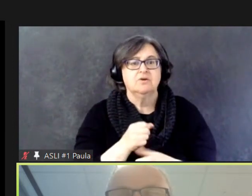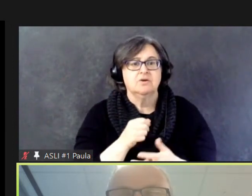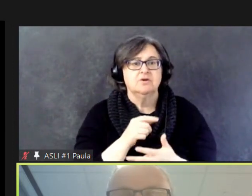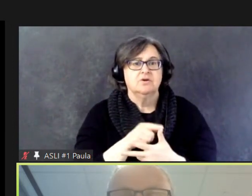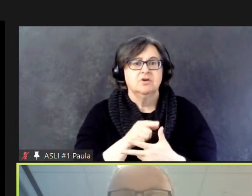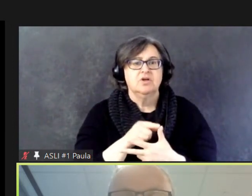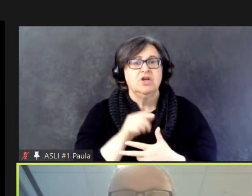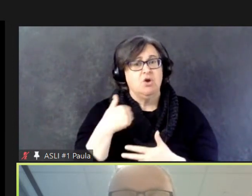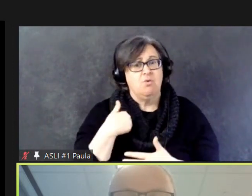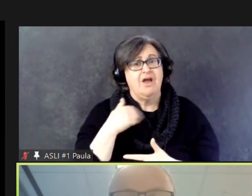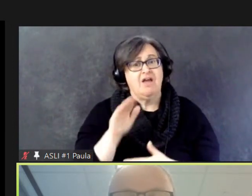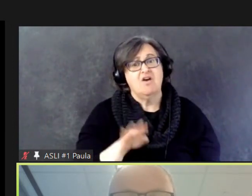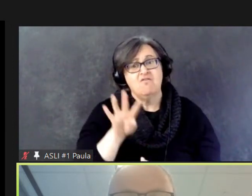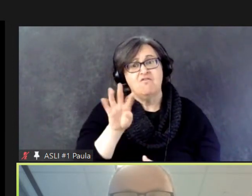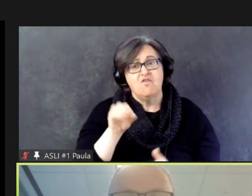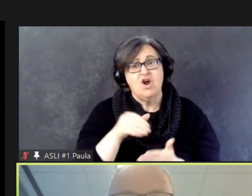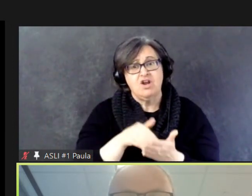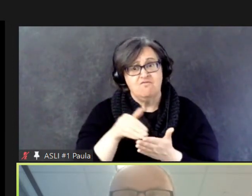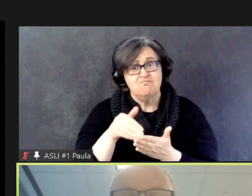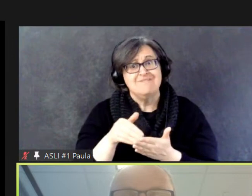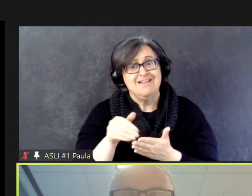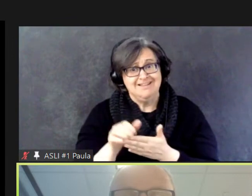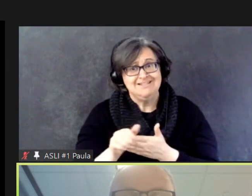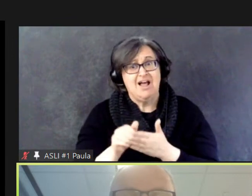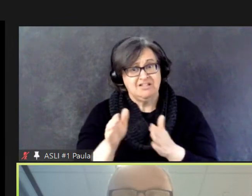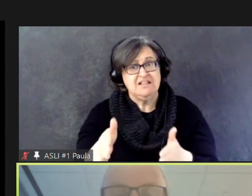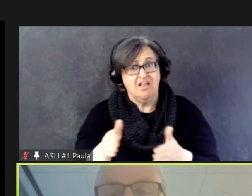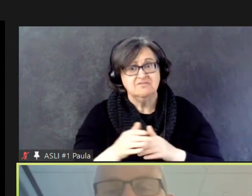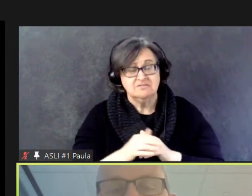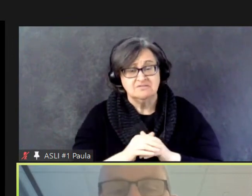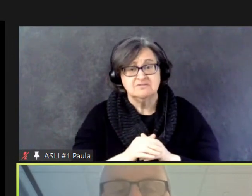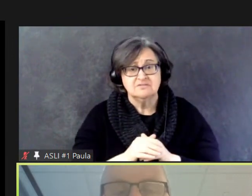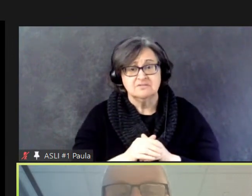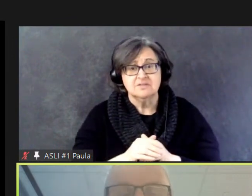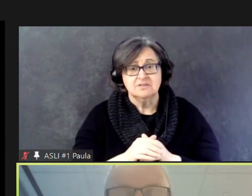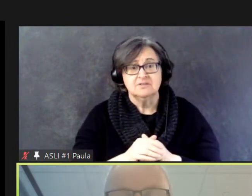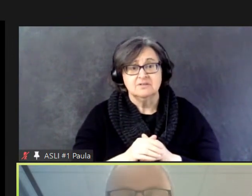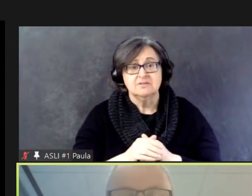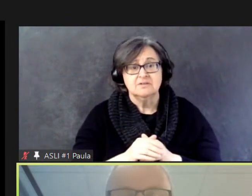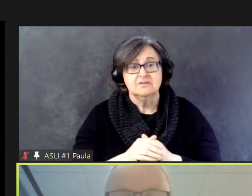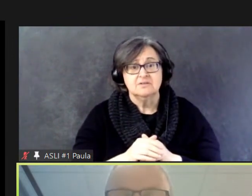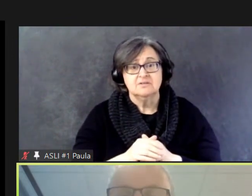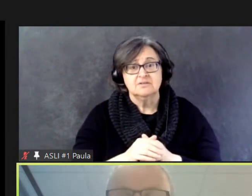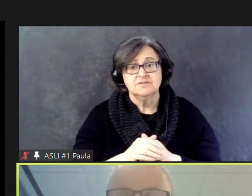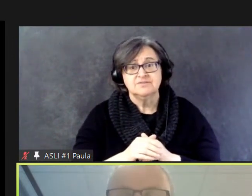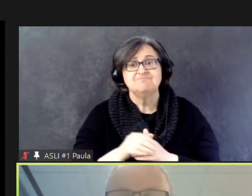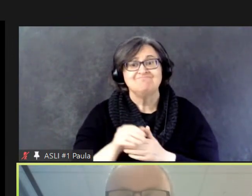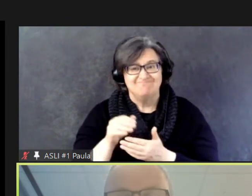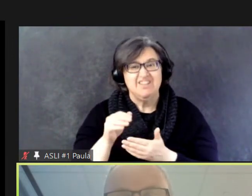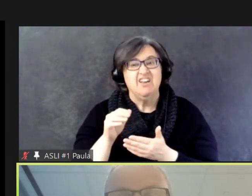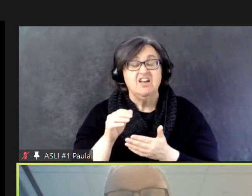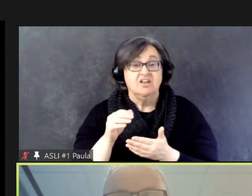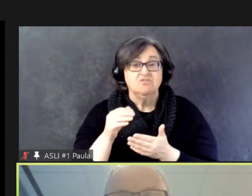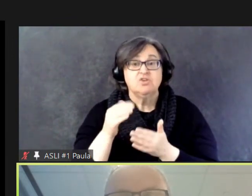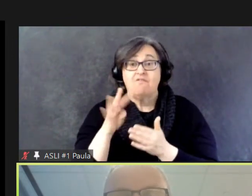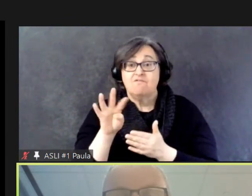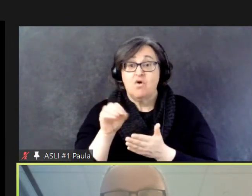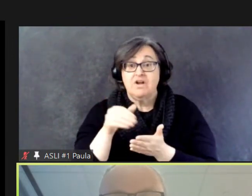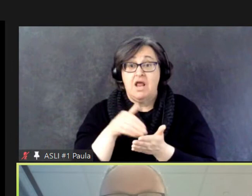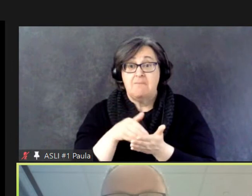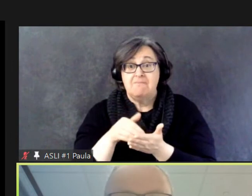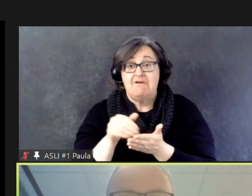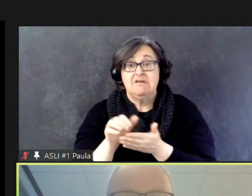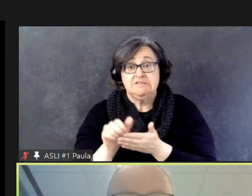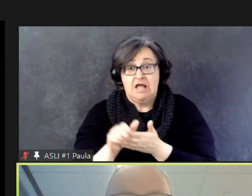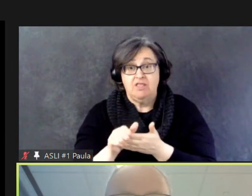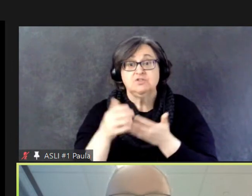have about $40 million remaining before that funding source is fully exhausted. At that point,